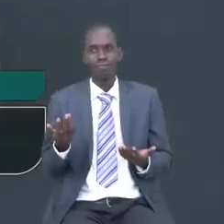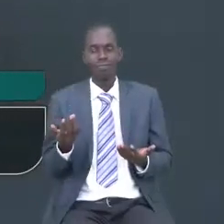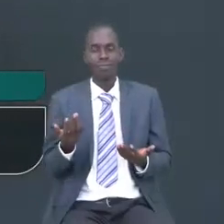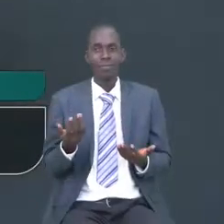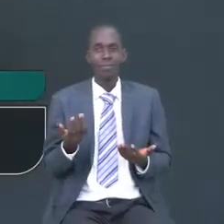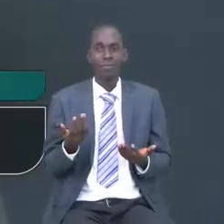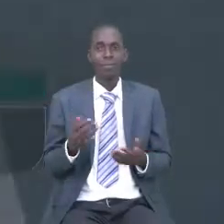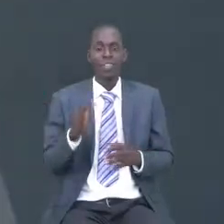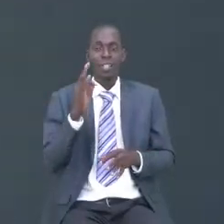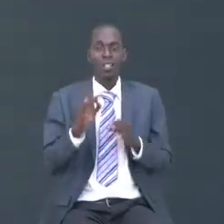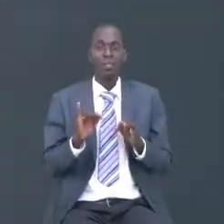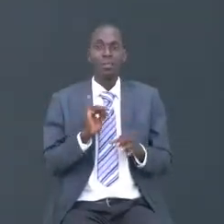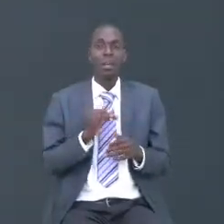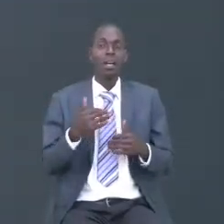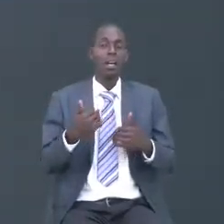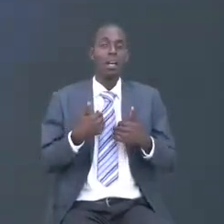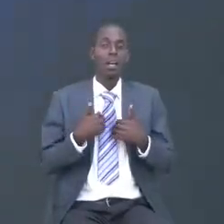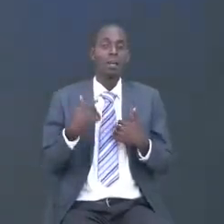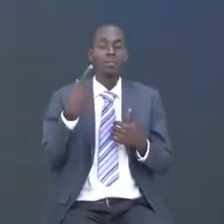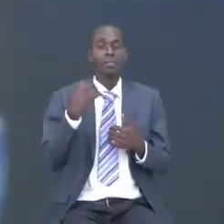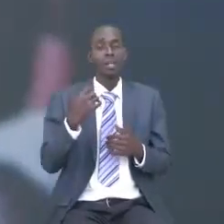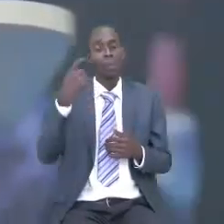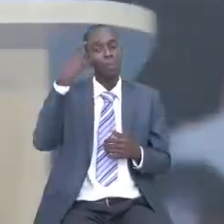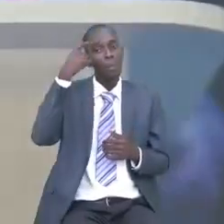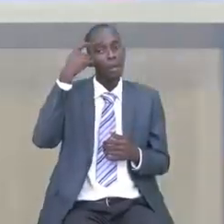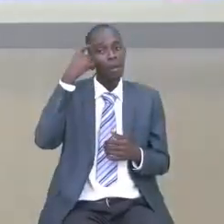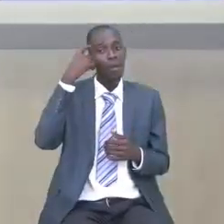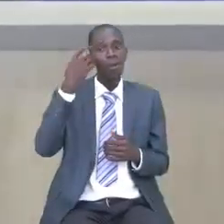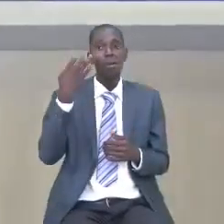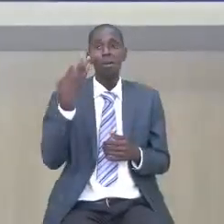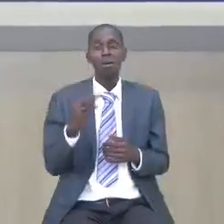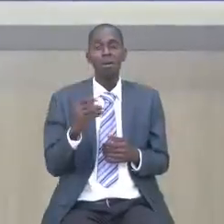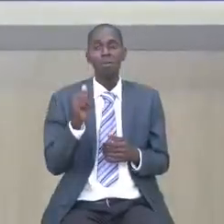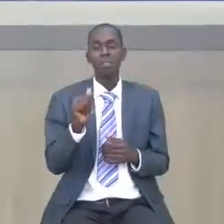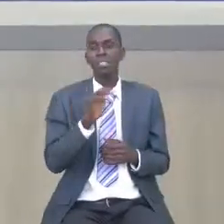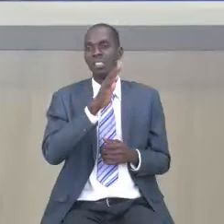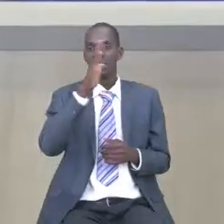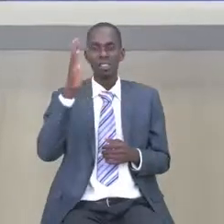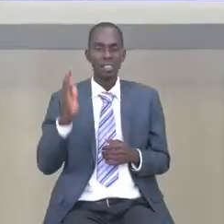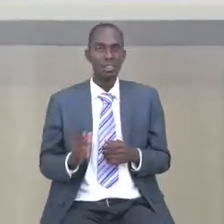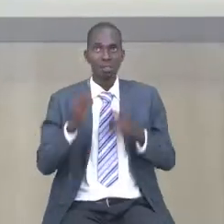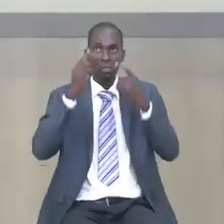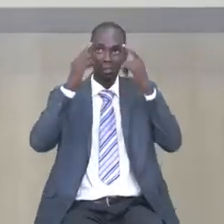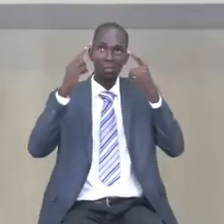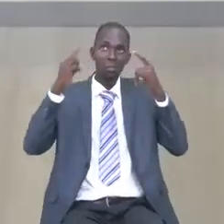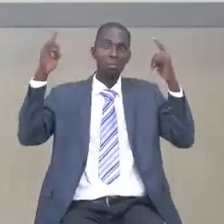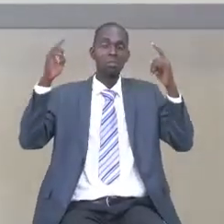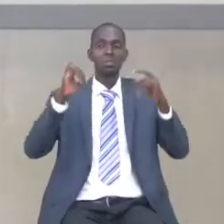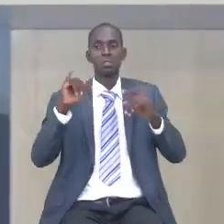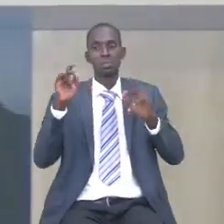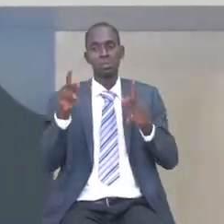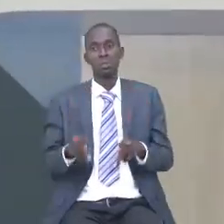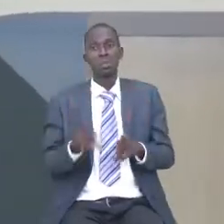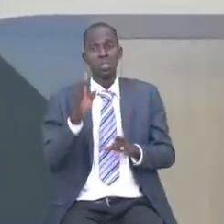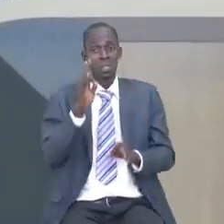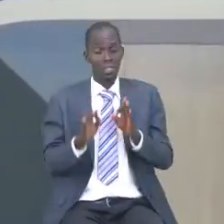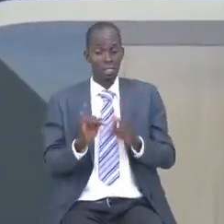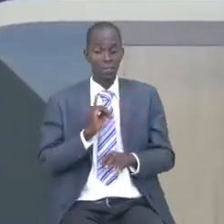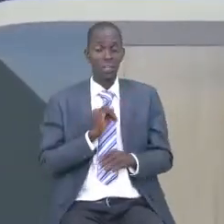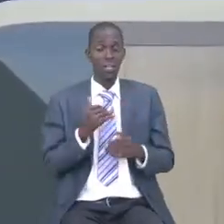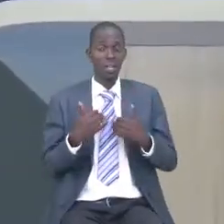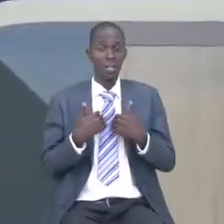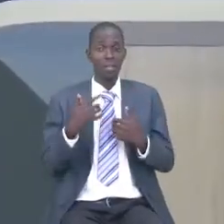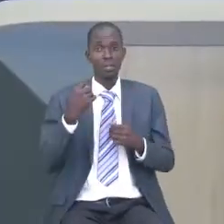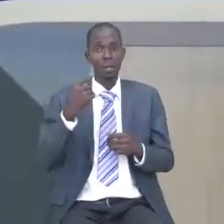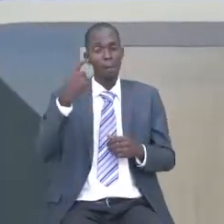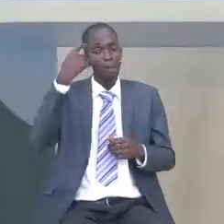if I have a mindset of a never do well, If I have a mindset